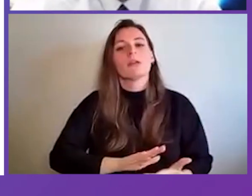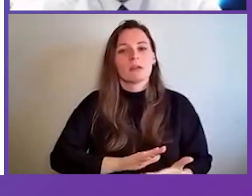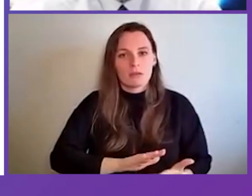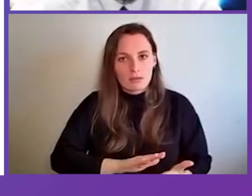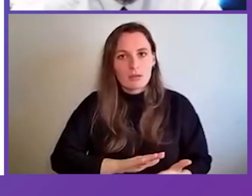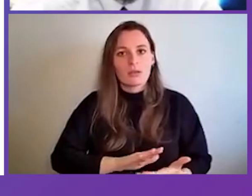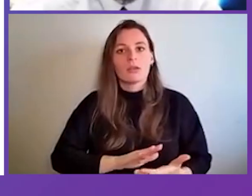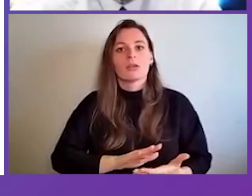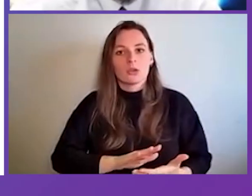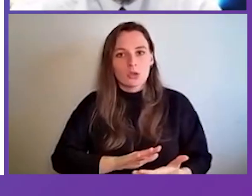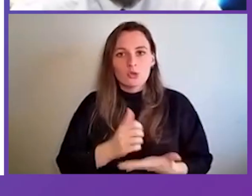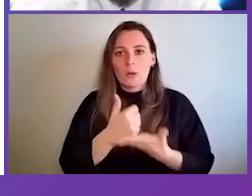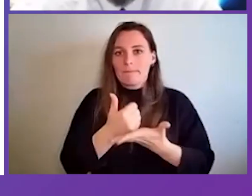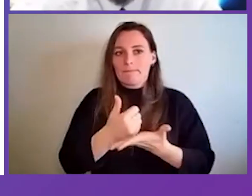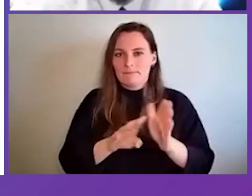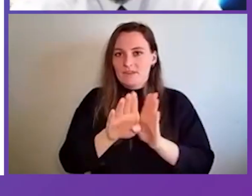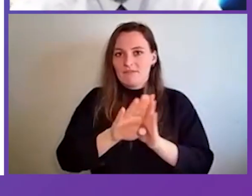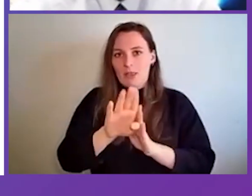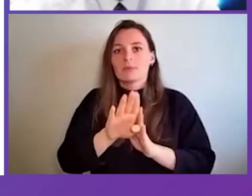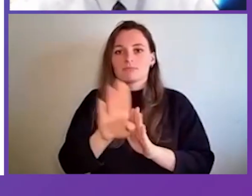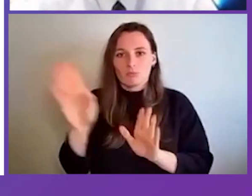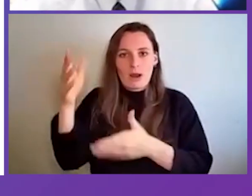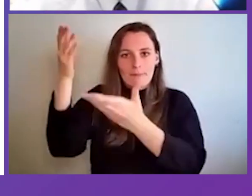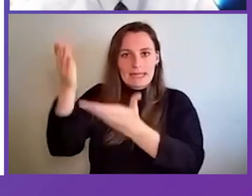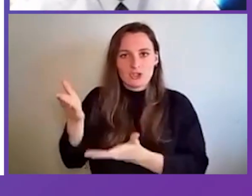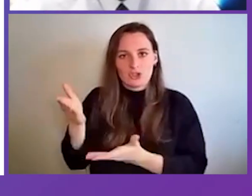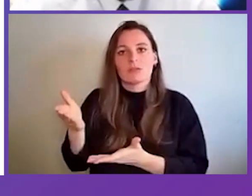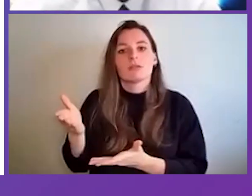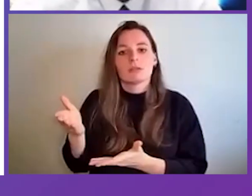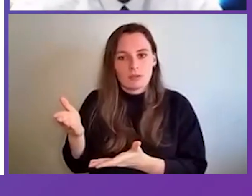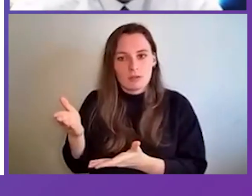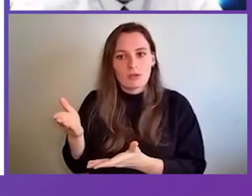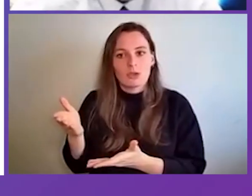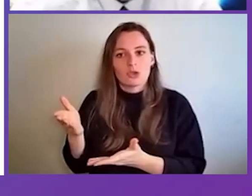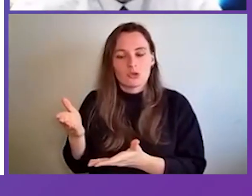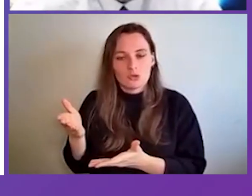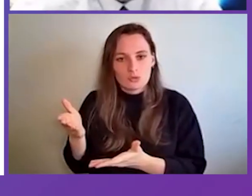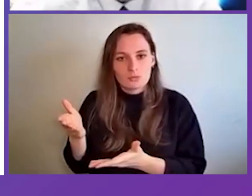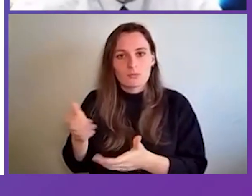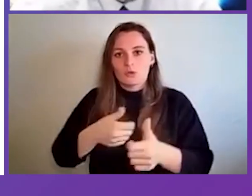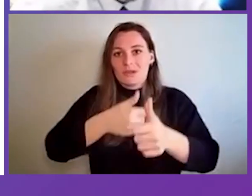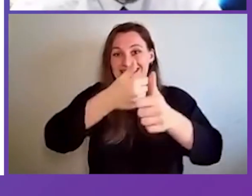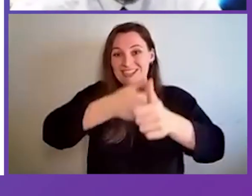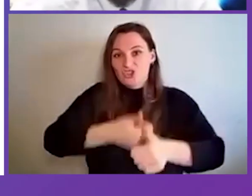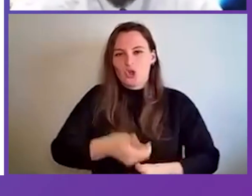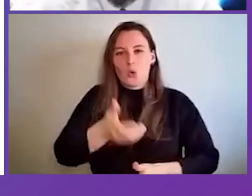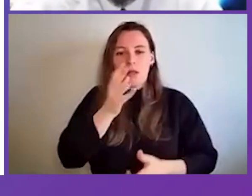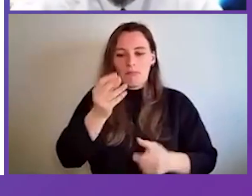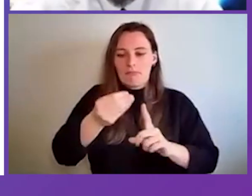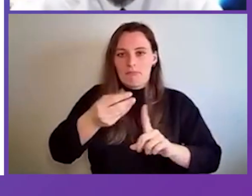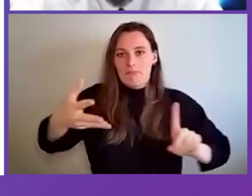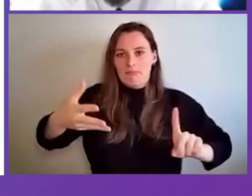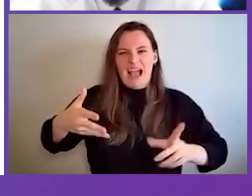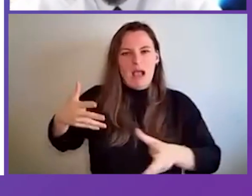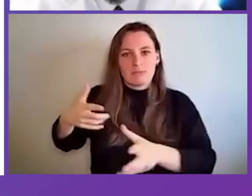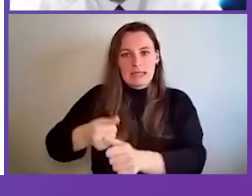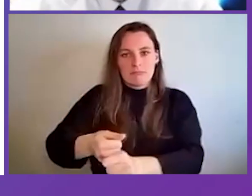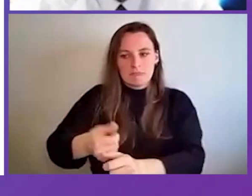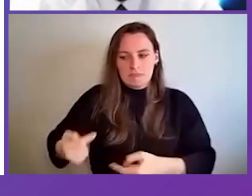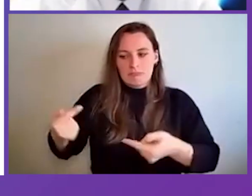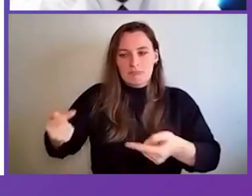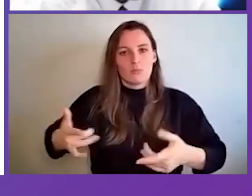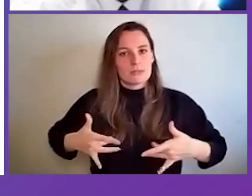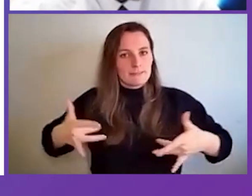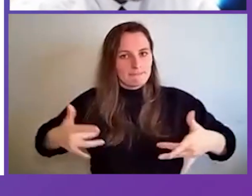those recommendations. And I'll give you an update on how we're doing on each of those. We'll